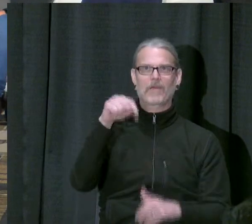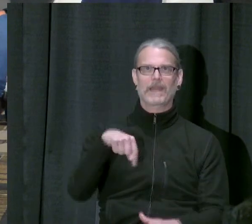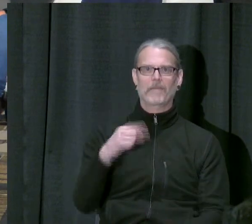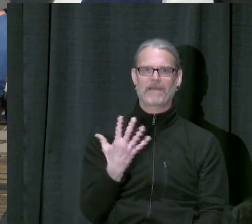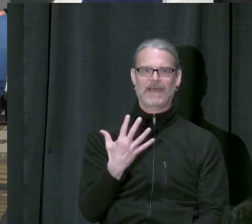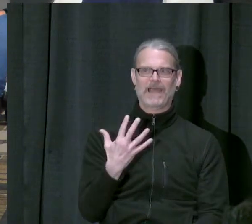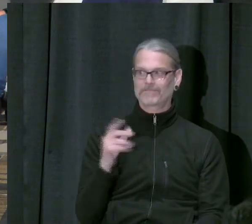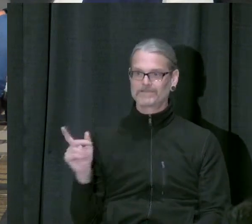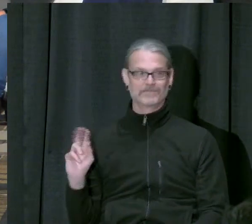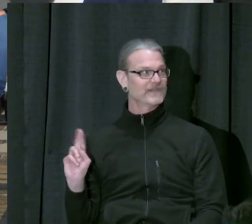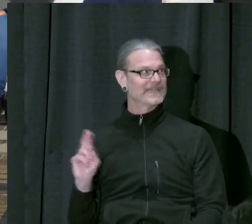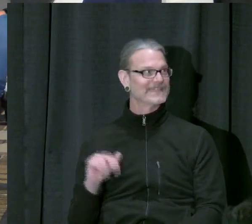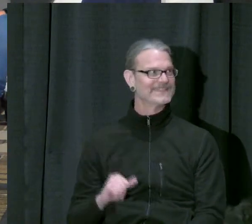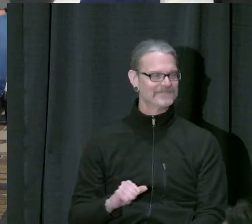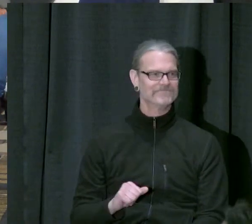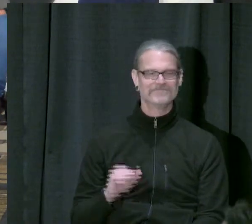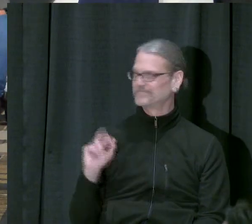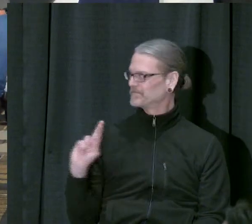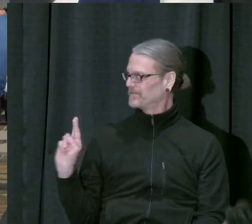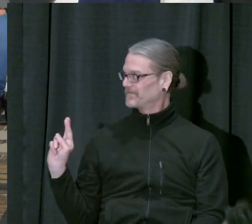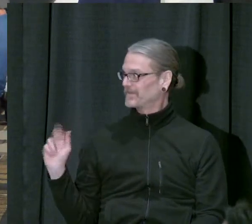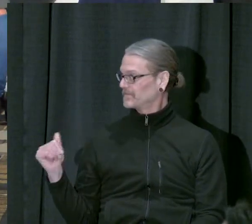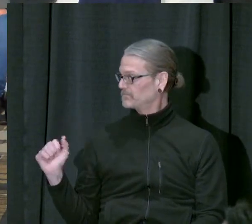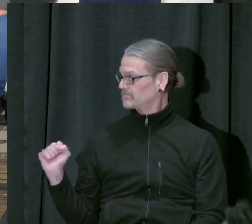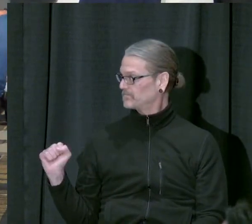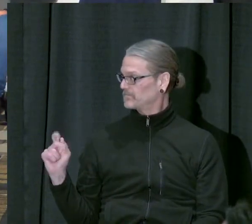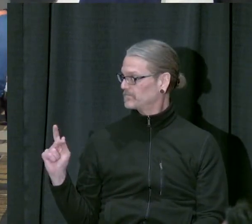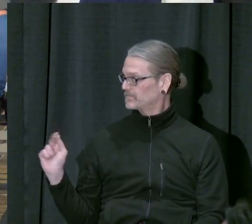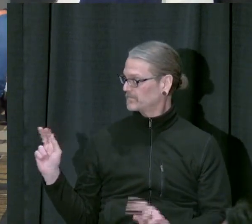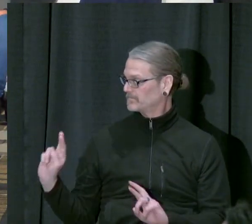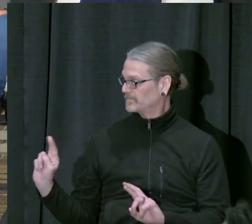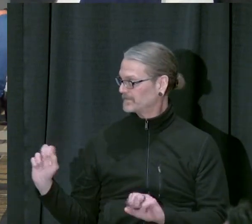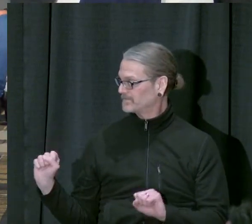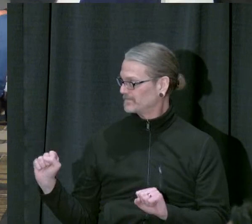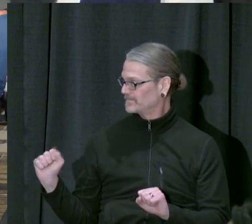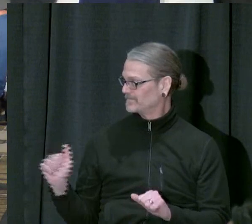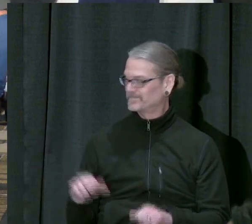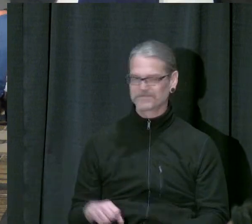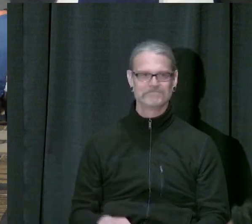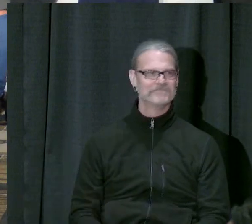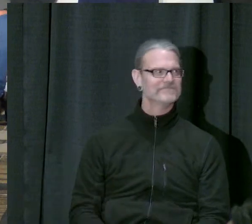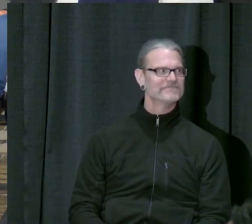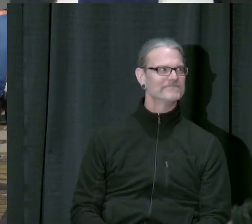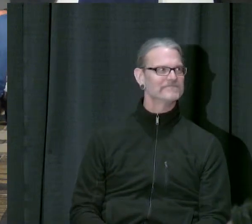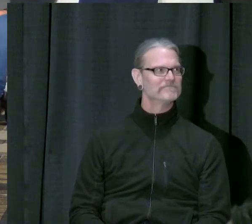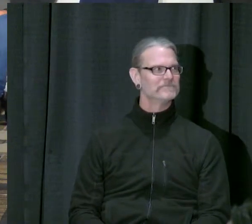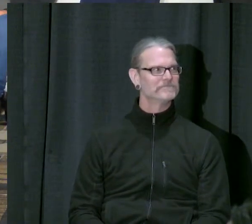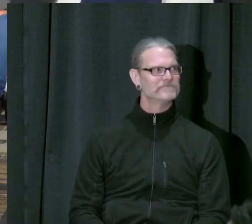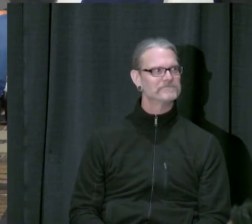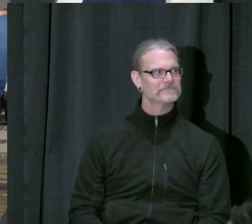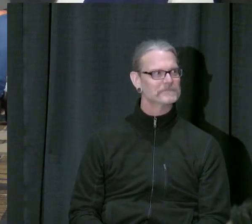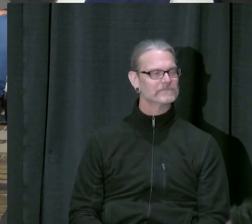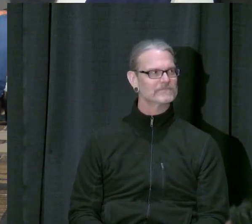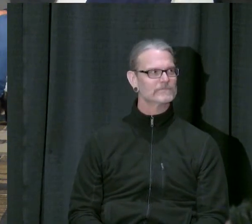Everybody ready? Yep. Cool. Yes. We got this.